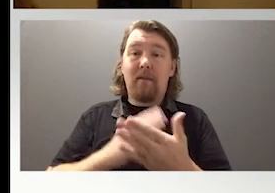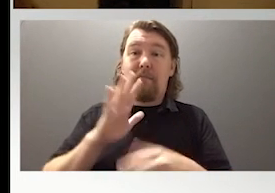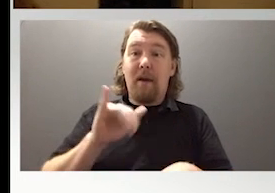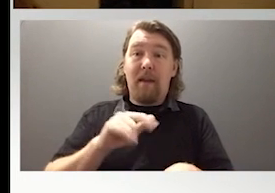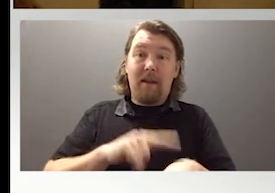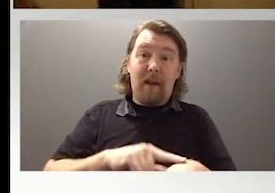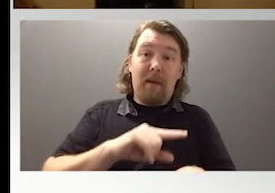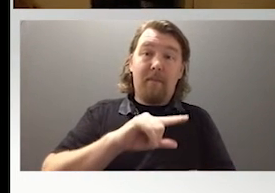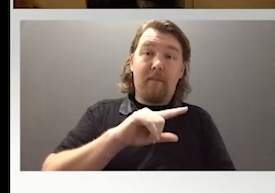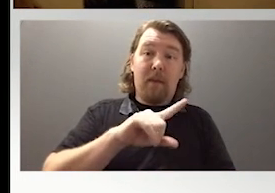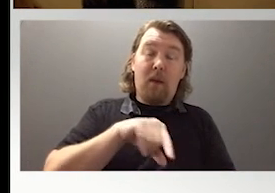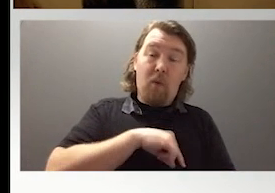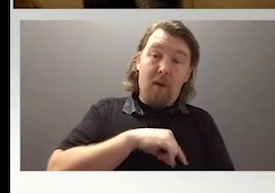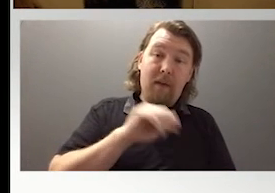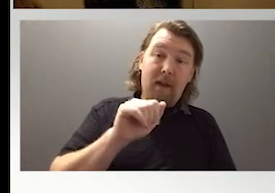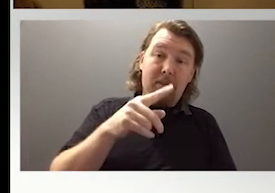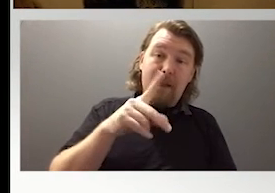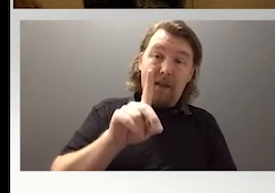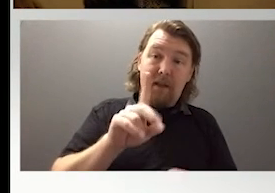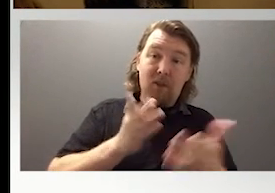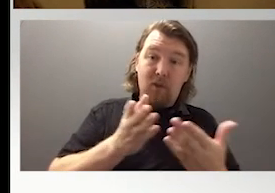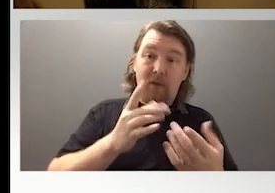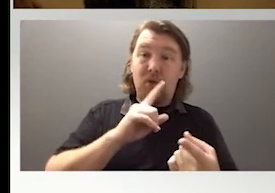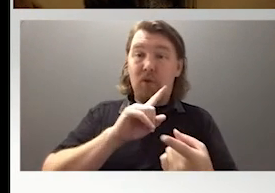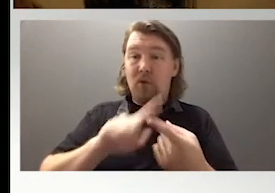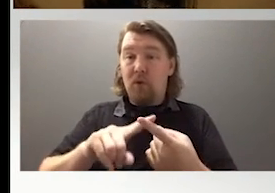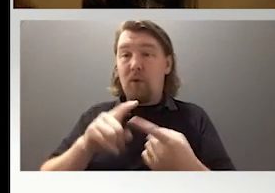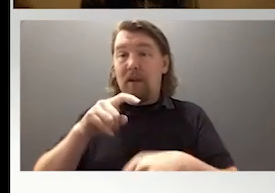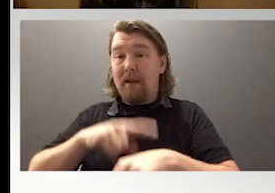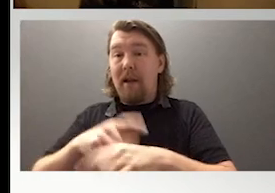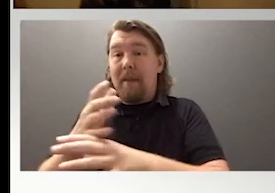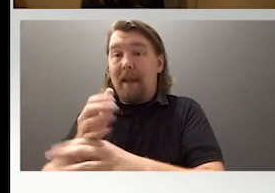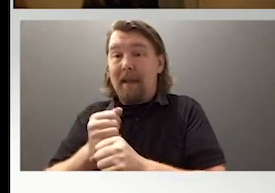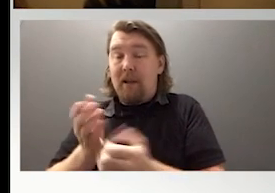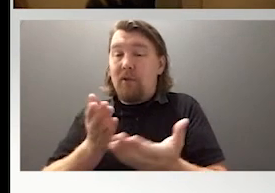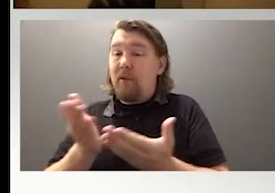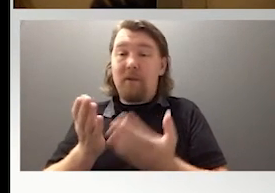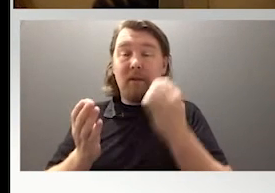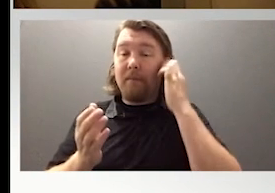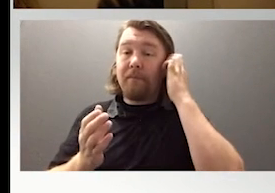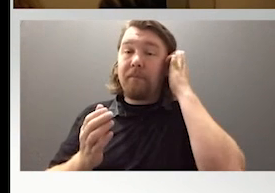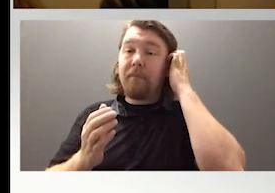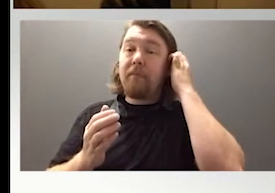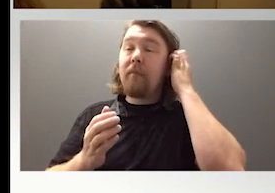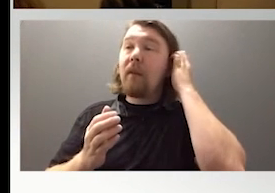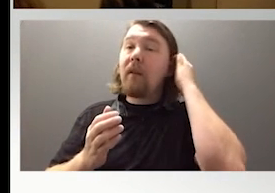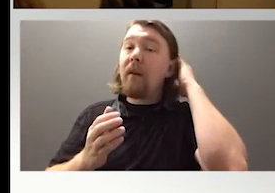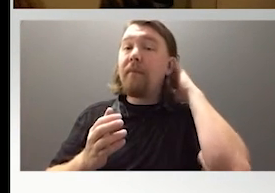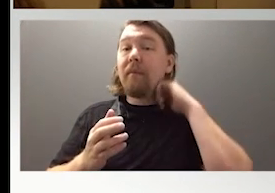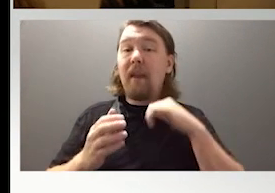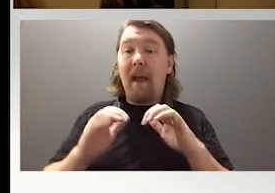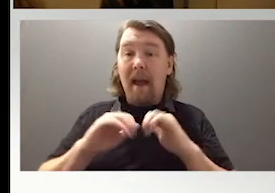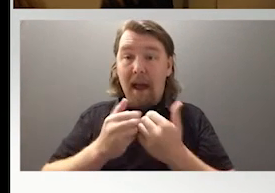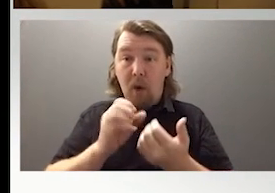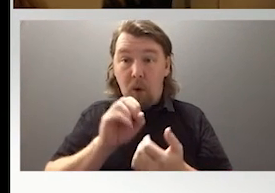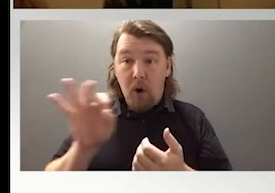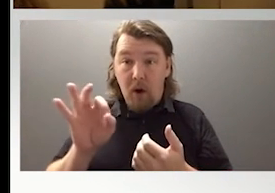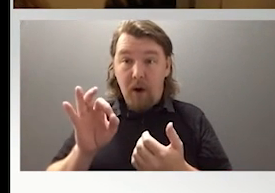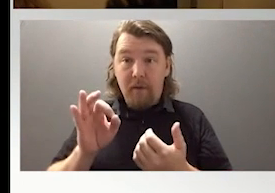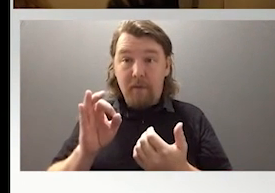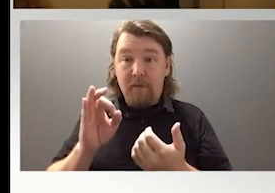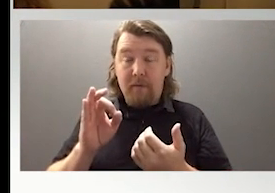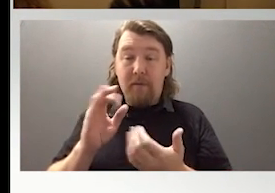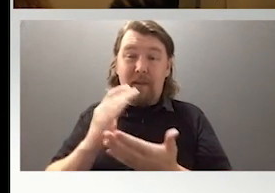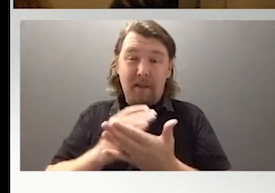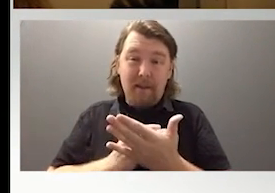to be eligible for APD services to the time they begin receiving services. The ways to get off the waiting list are